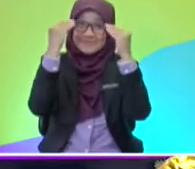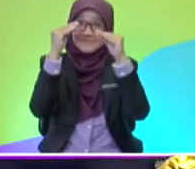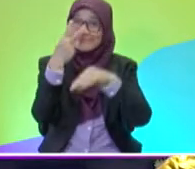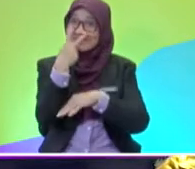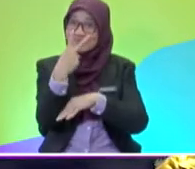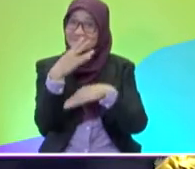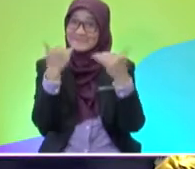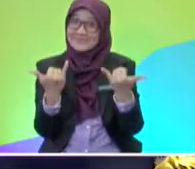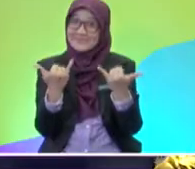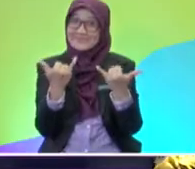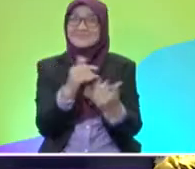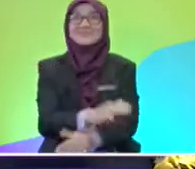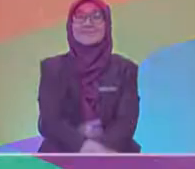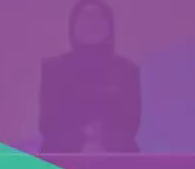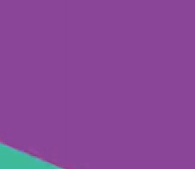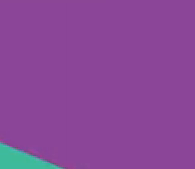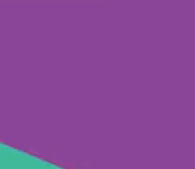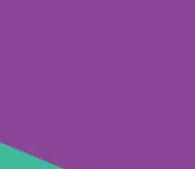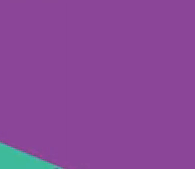she is.